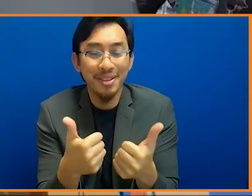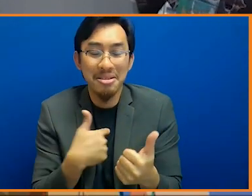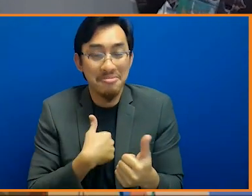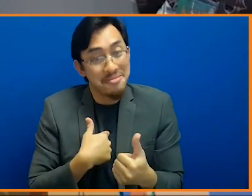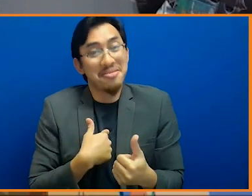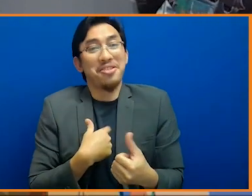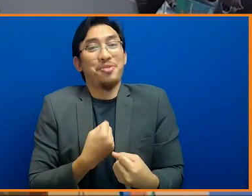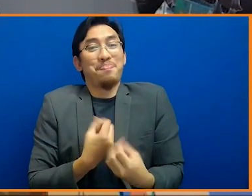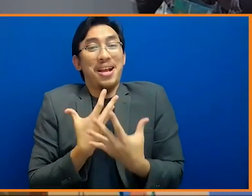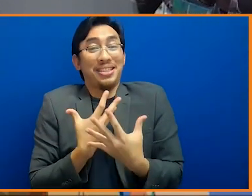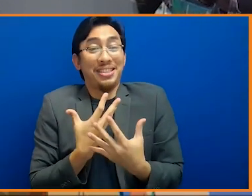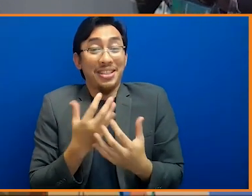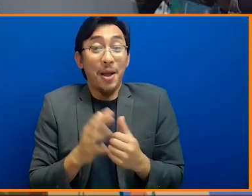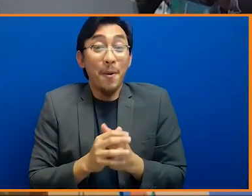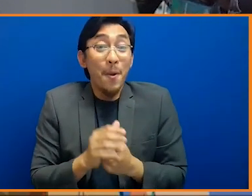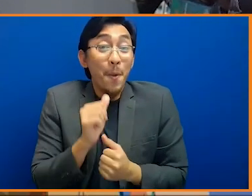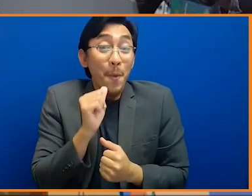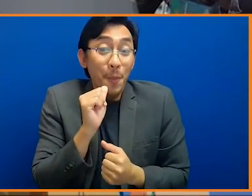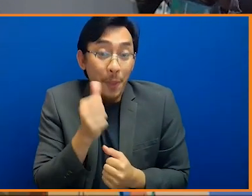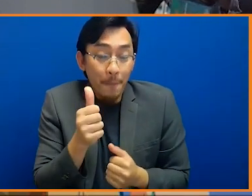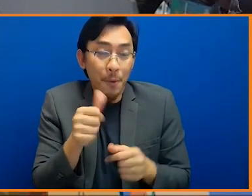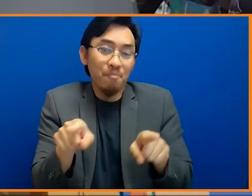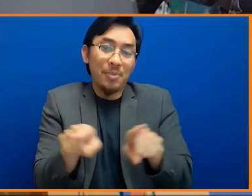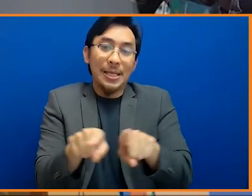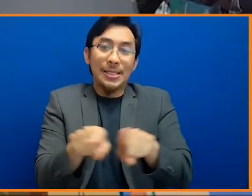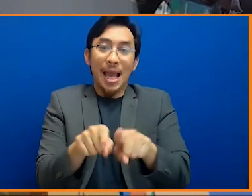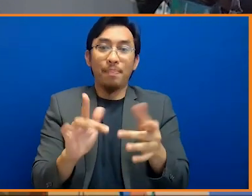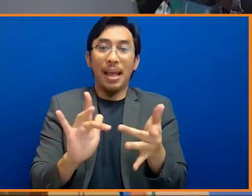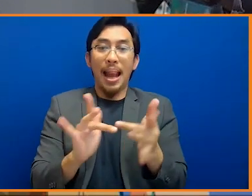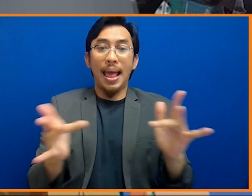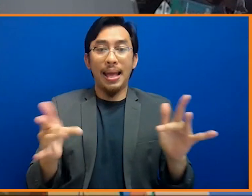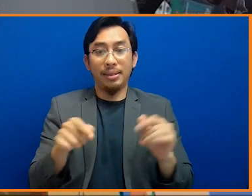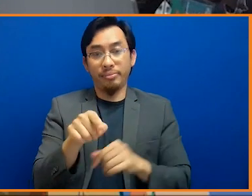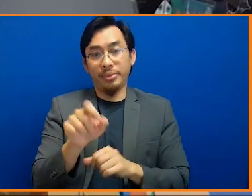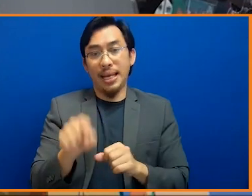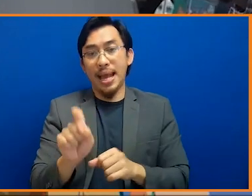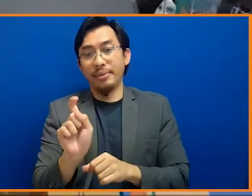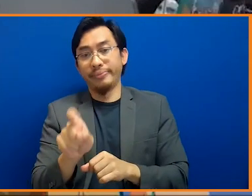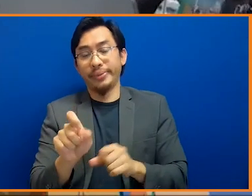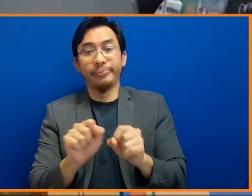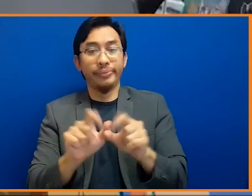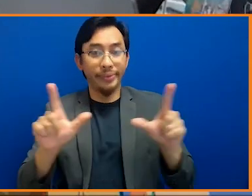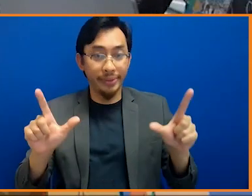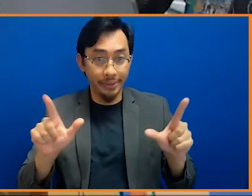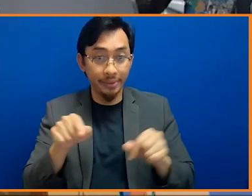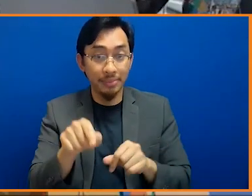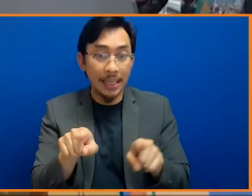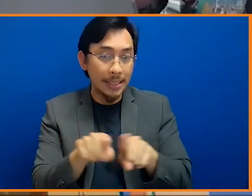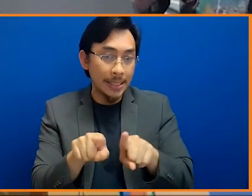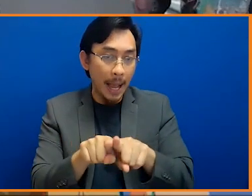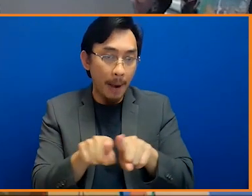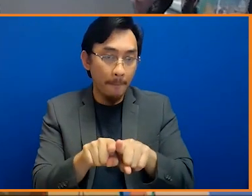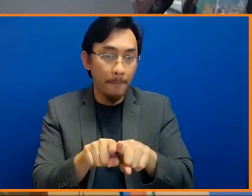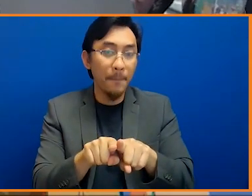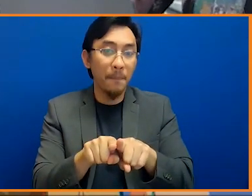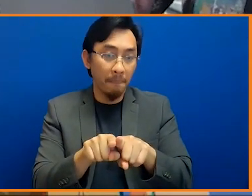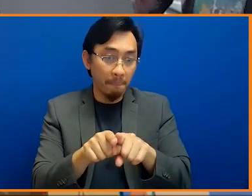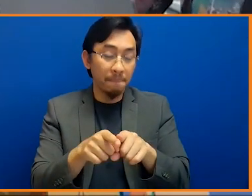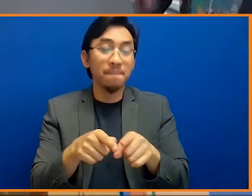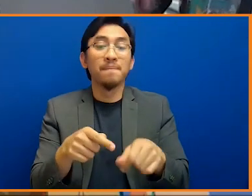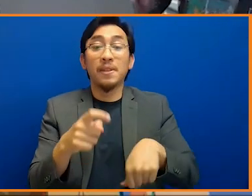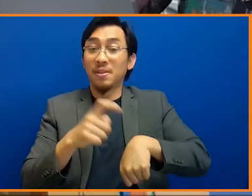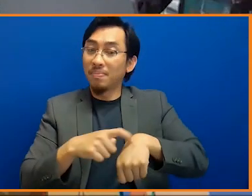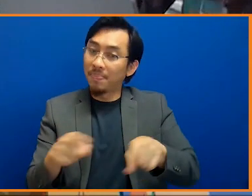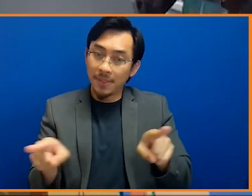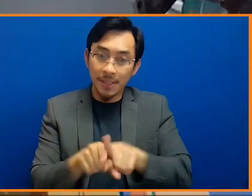work amazingly. And tomorrow we'll be using the same link. Yes, we will be using the same link